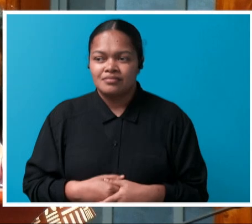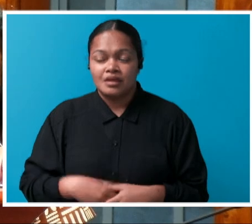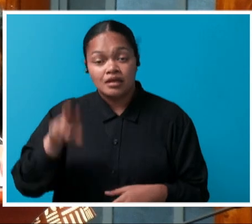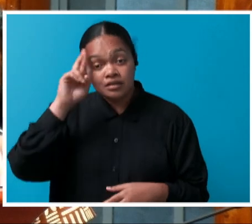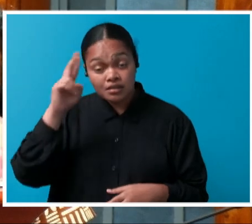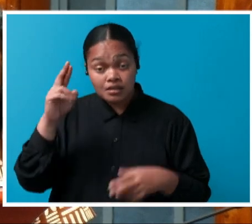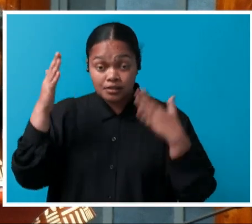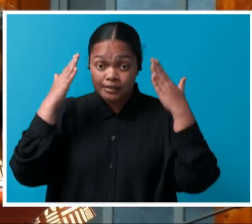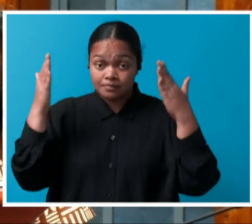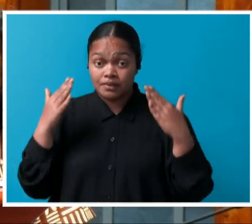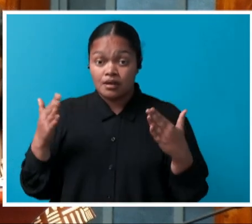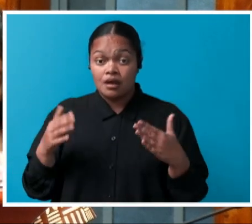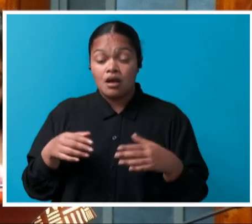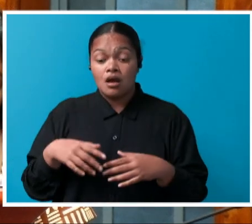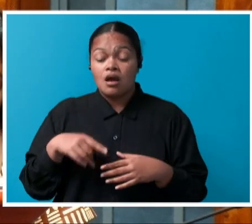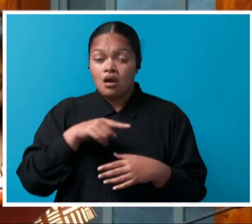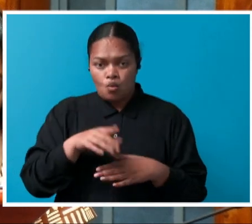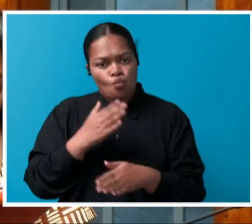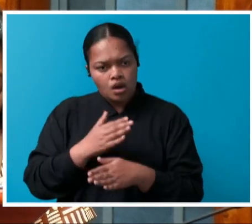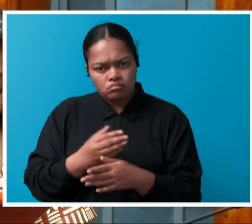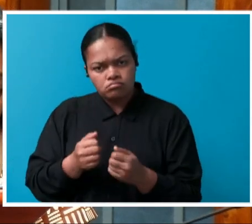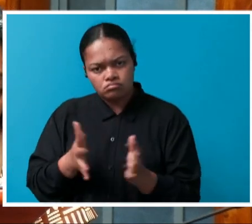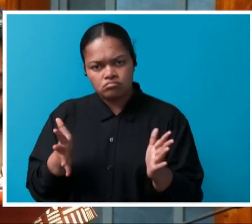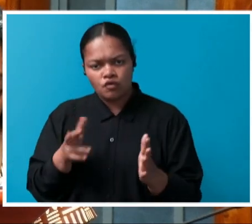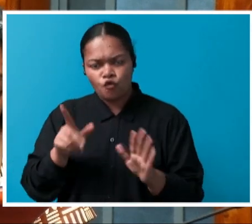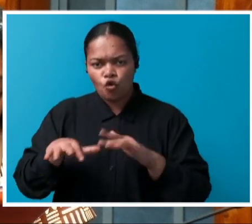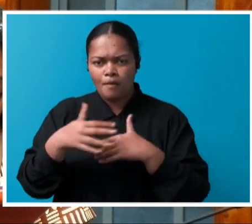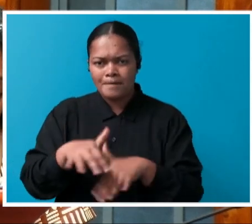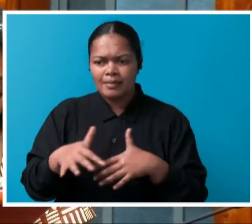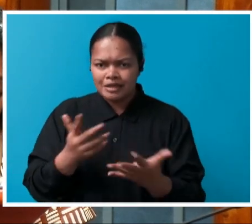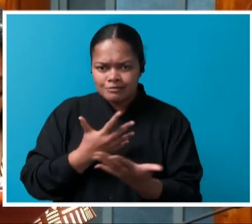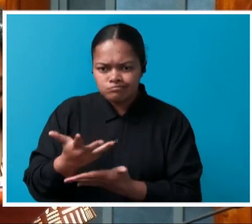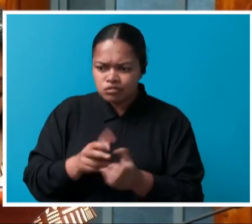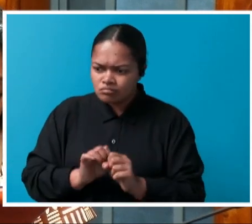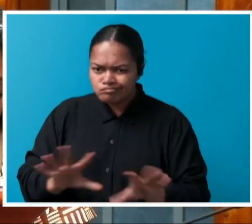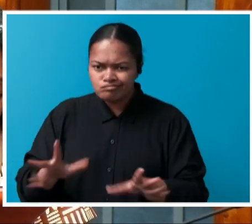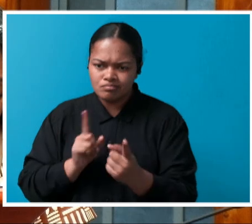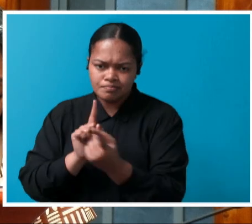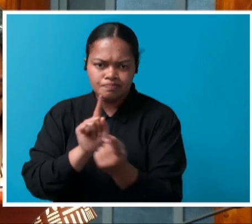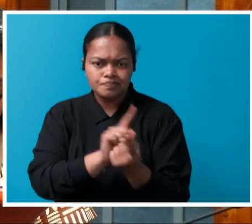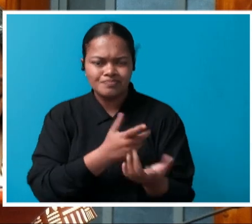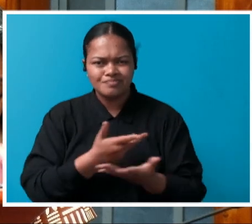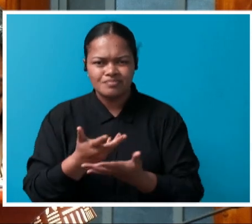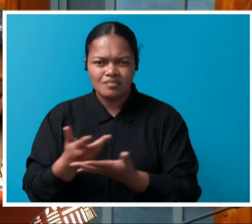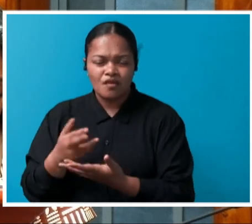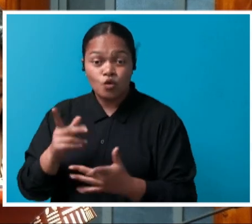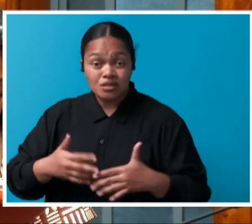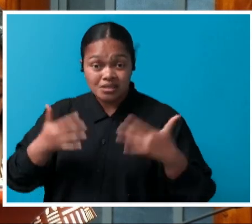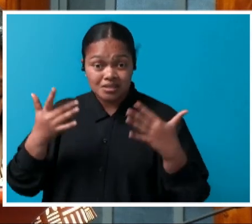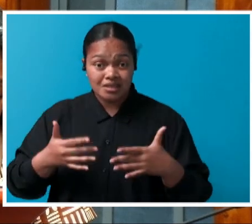Mr. Speaker, sir, groundwork has also begun for the public consultation for the reintroduction of scaling in